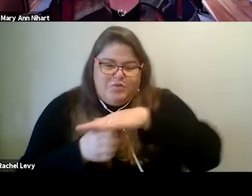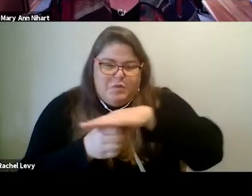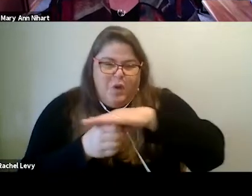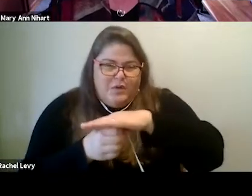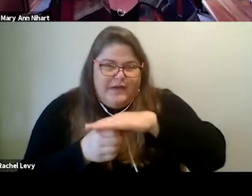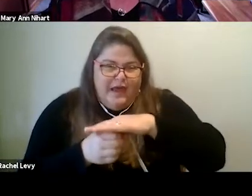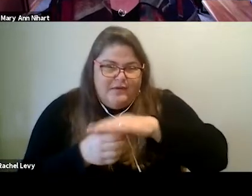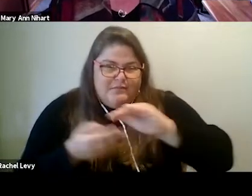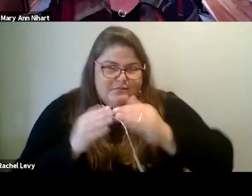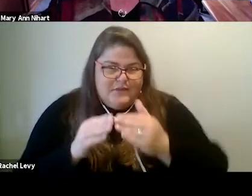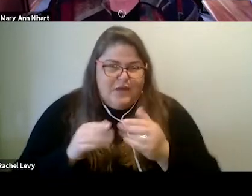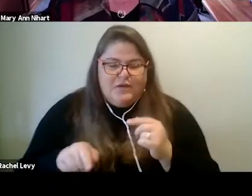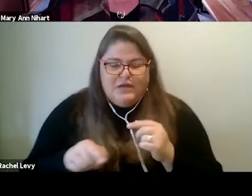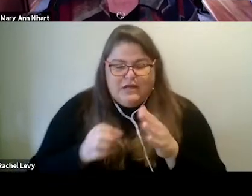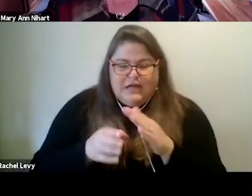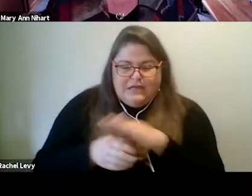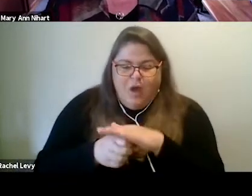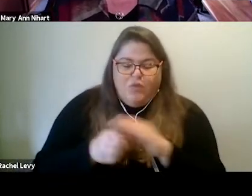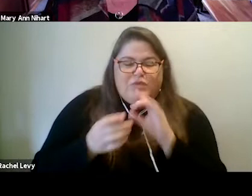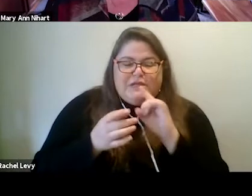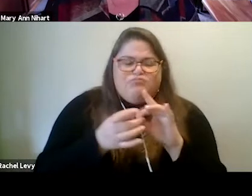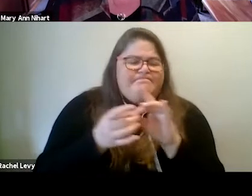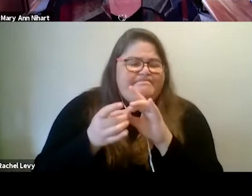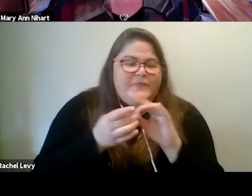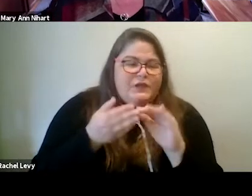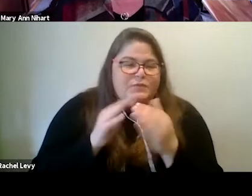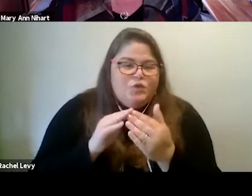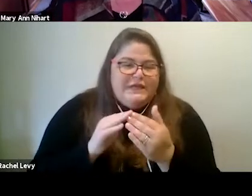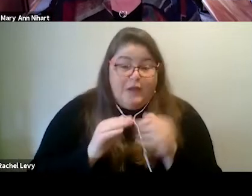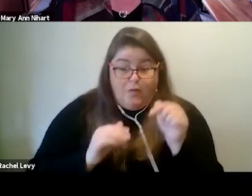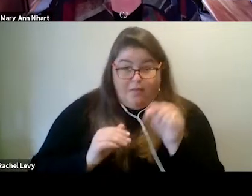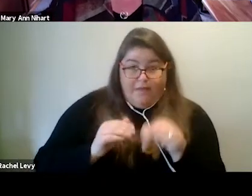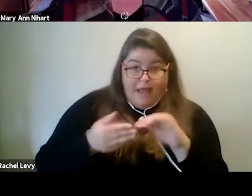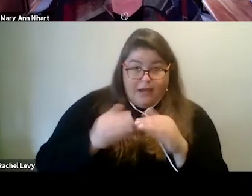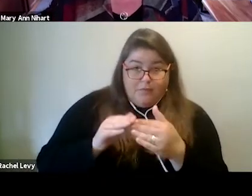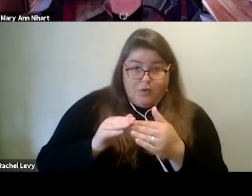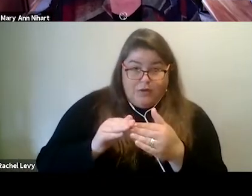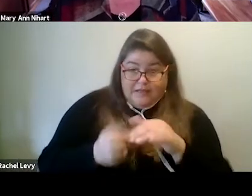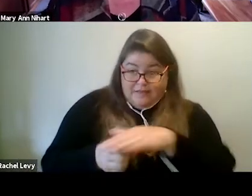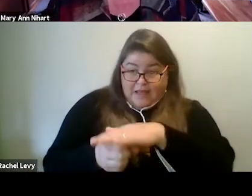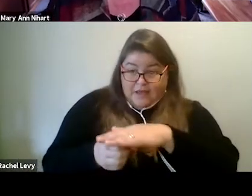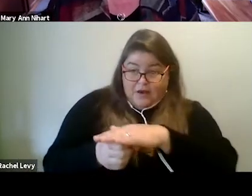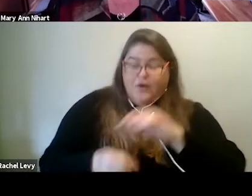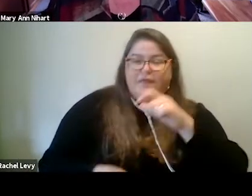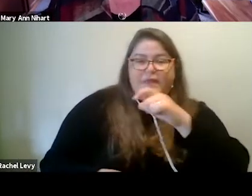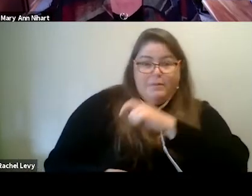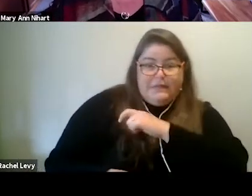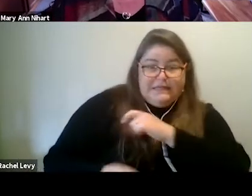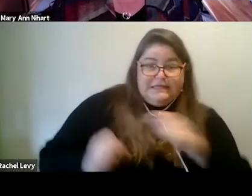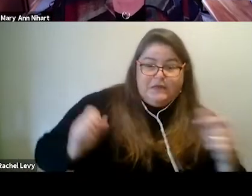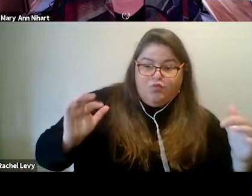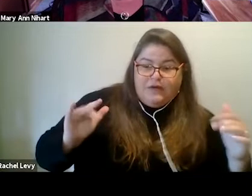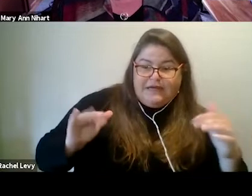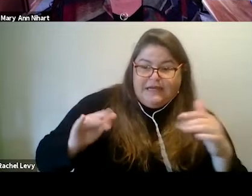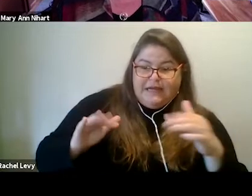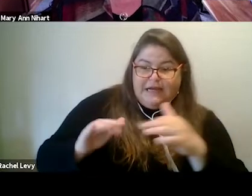isolated and a very tight community. It's in that community that the police went out and spent